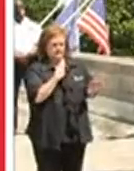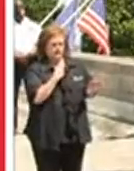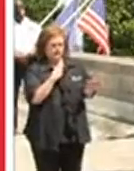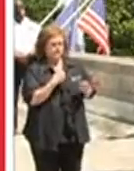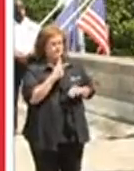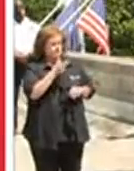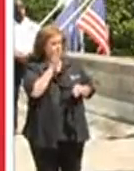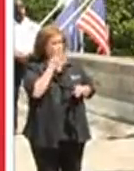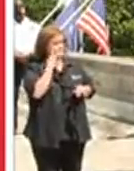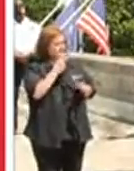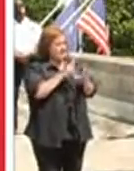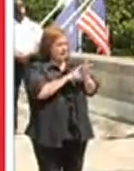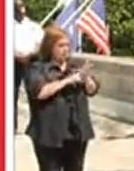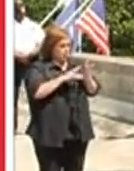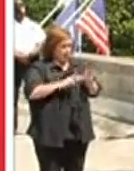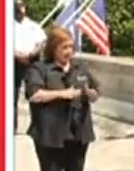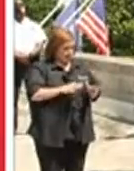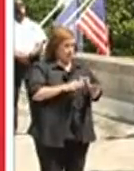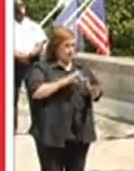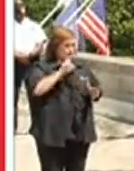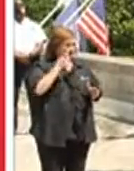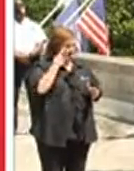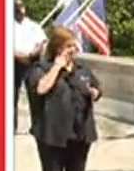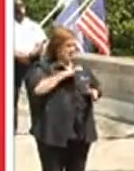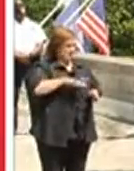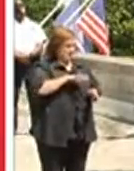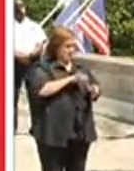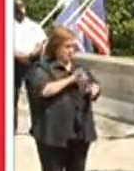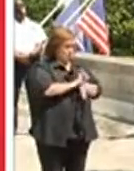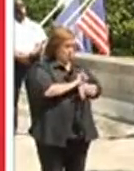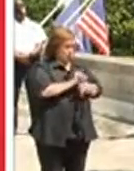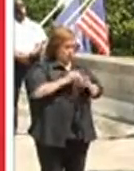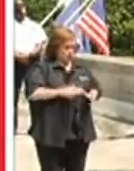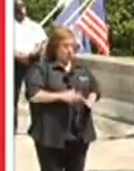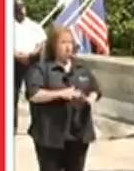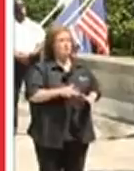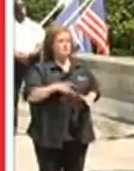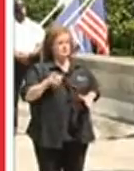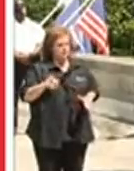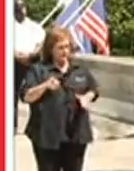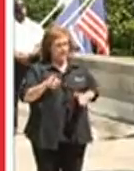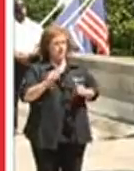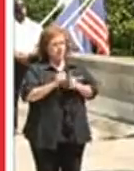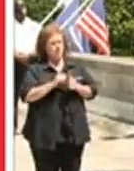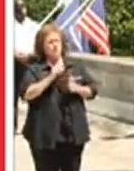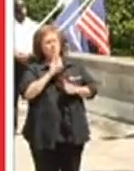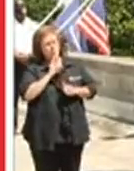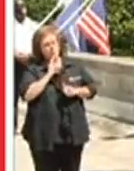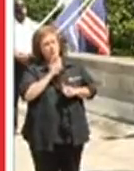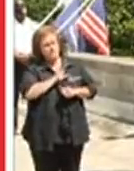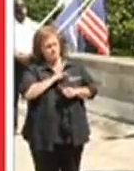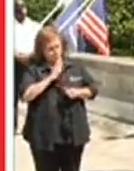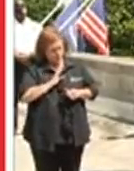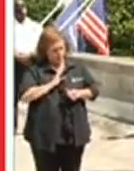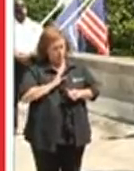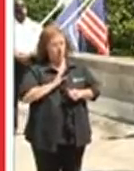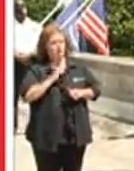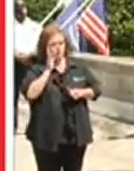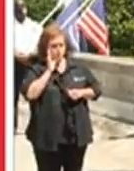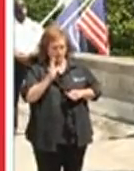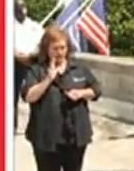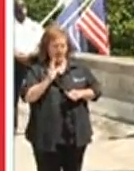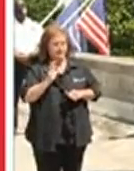see contractors for city government and the Joint Infrastructure Program in cooperation with Sewage and Water Board working tomorrow. They're